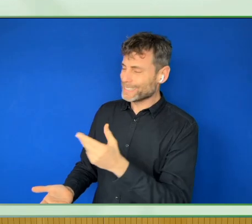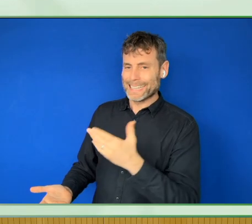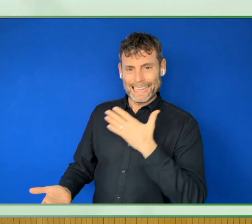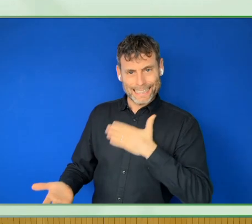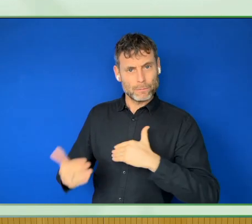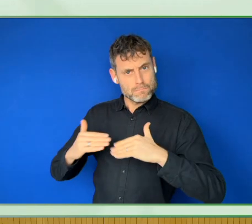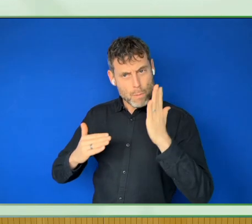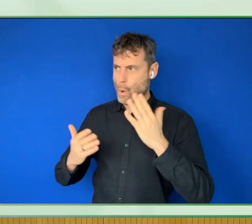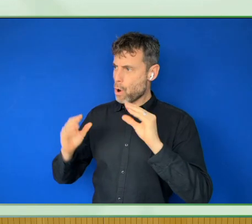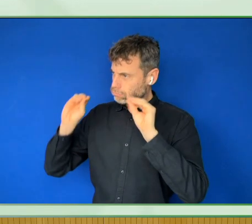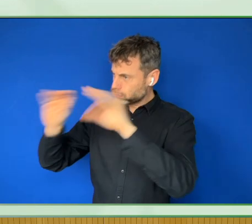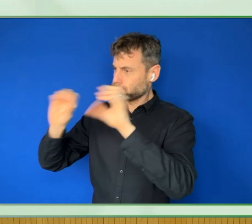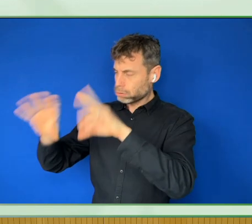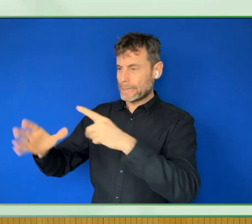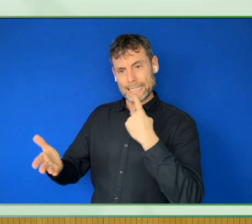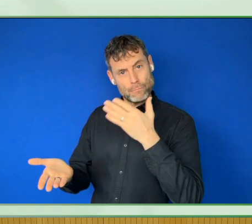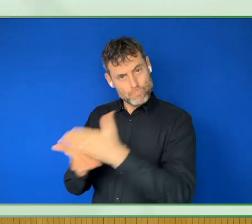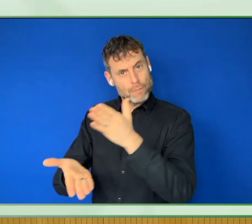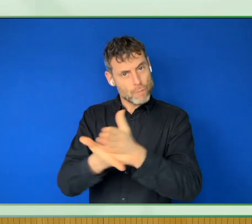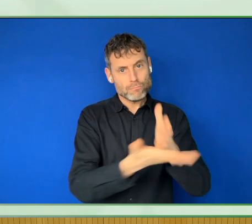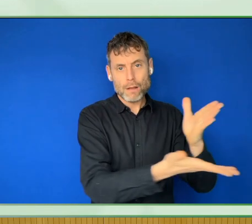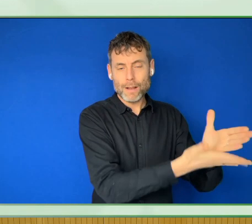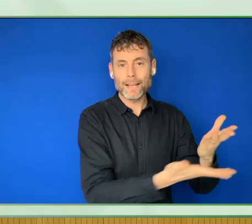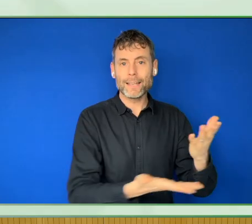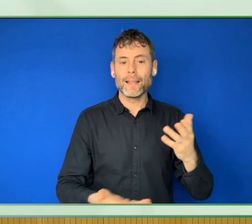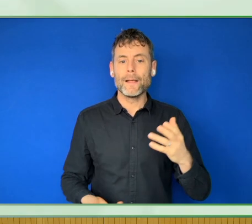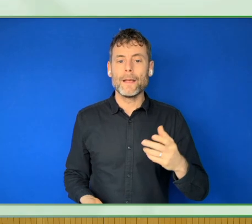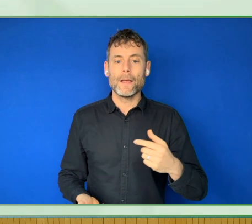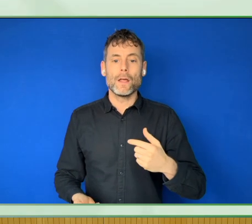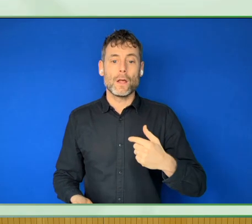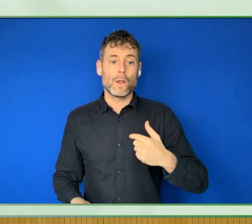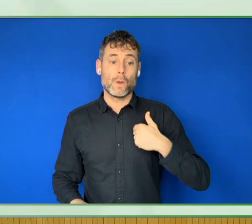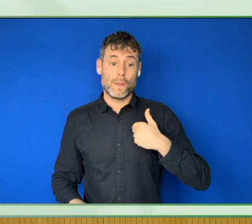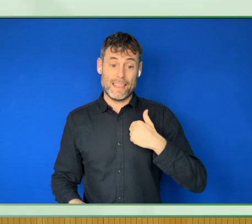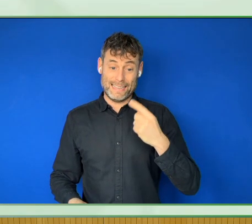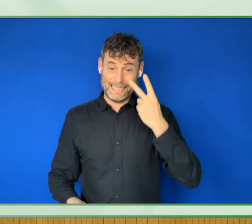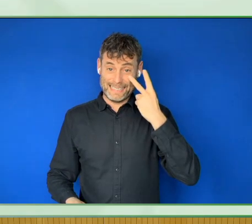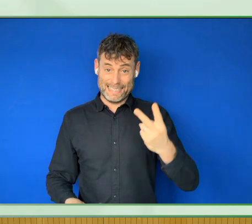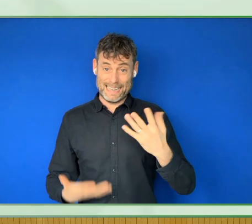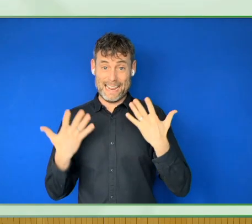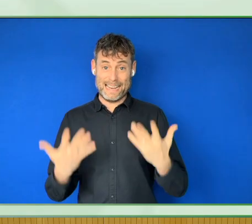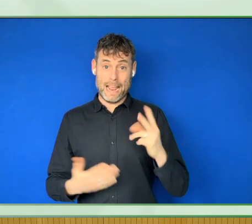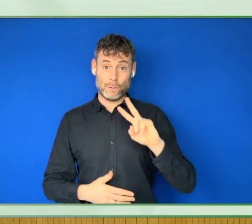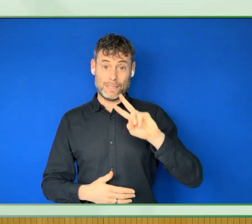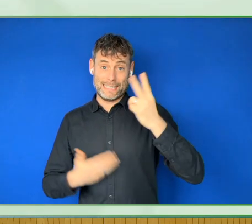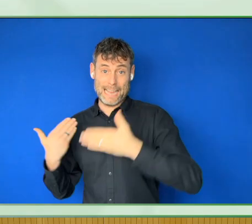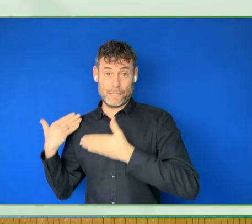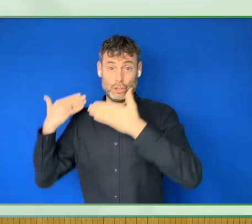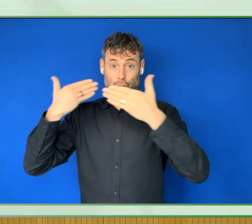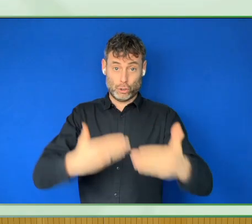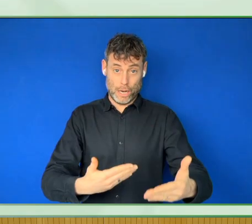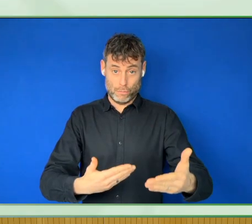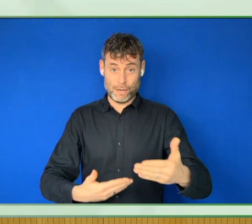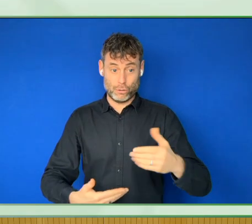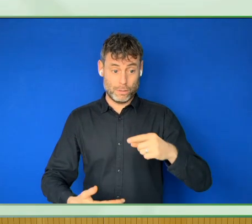much advancement, so much protection. We have basically the second generation moving into the workforce past the CRPD, past the ADA